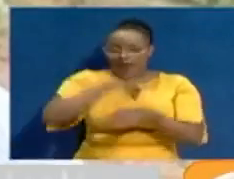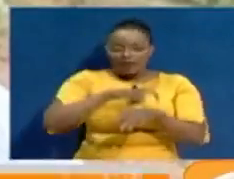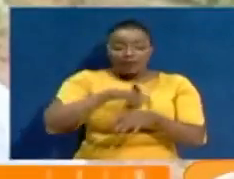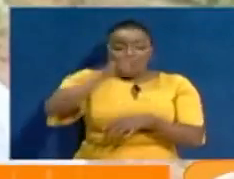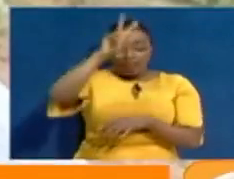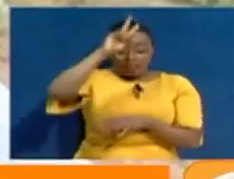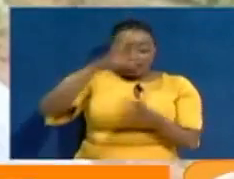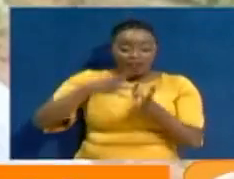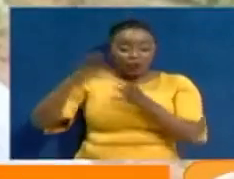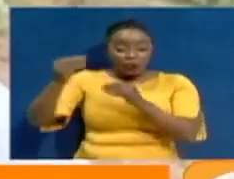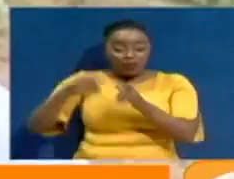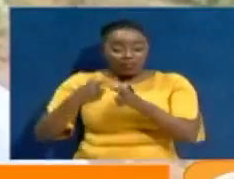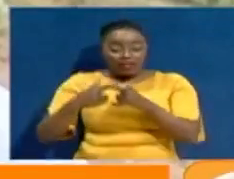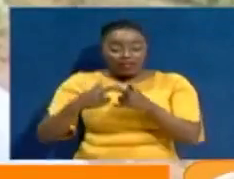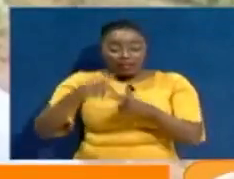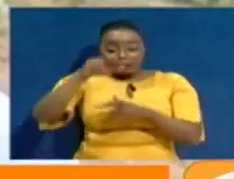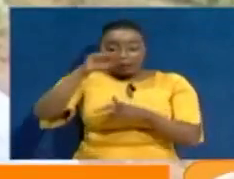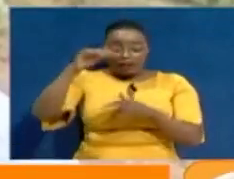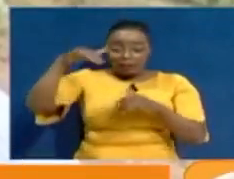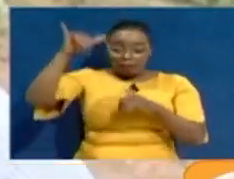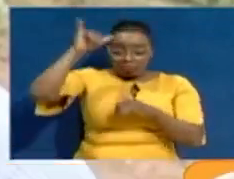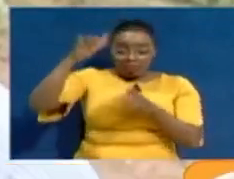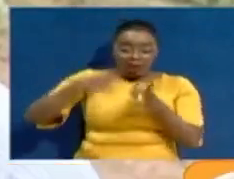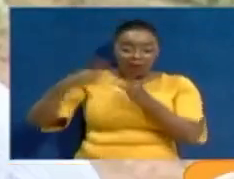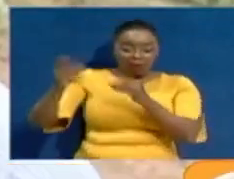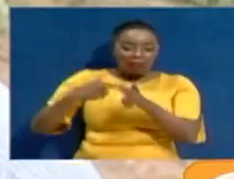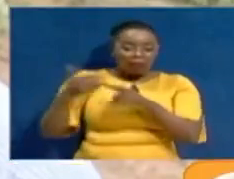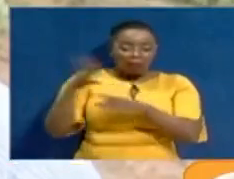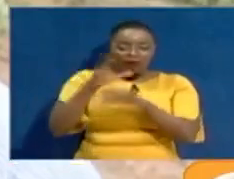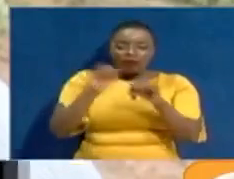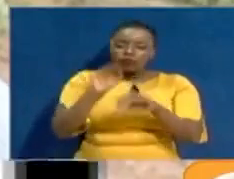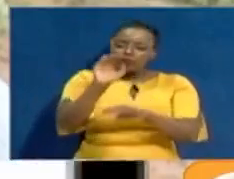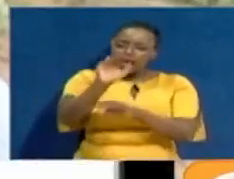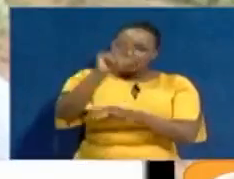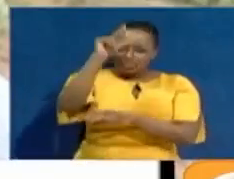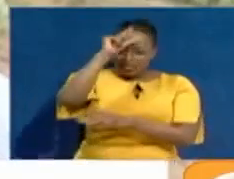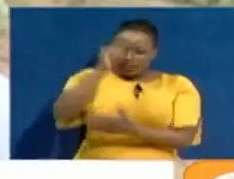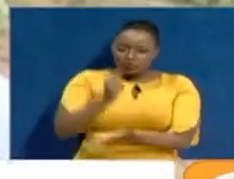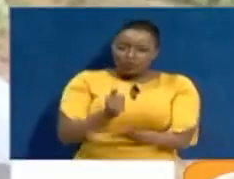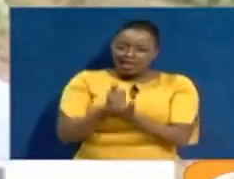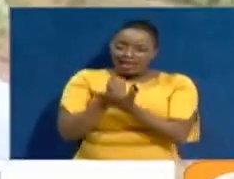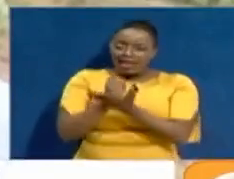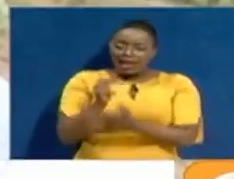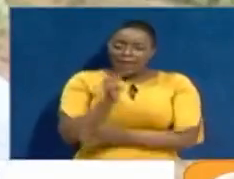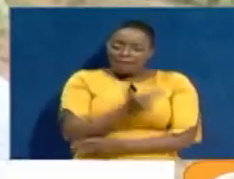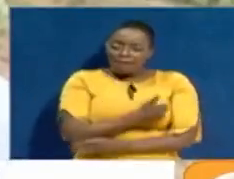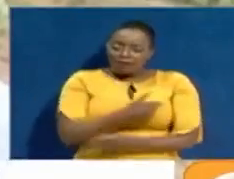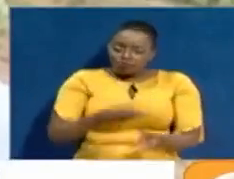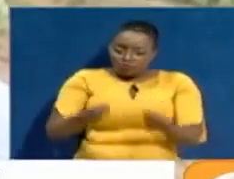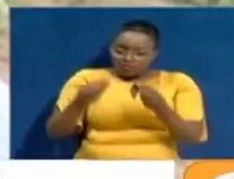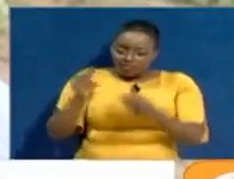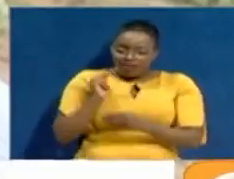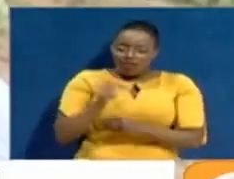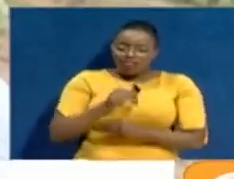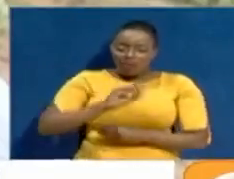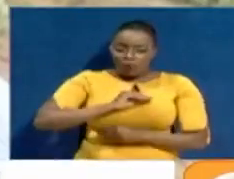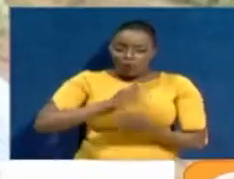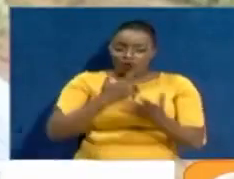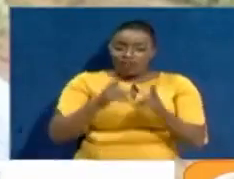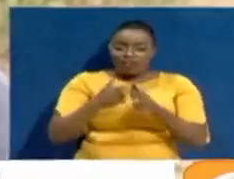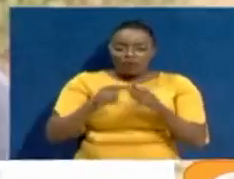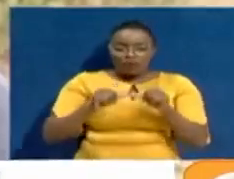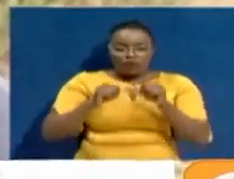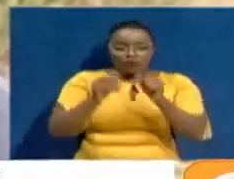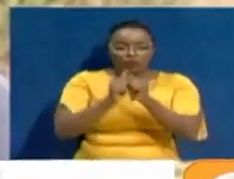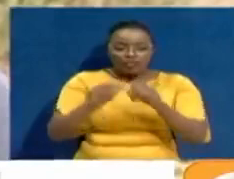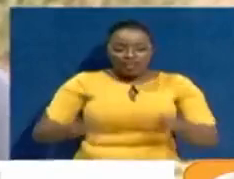zikienda hasirudi. Kwa hivyo sisi tunalilia serikali wakati huu itusaidie turudishiwe mali yetu ili tuendelee